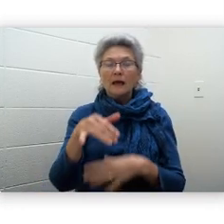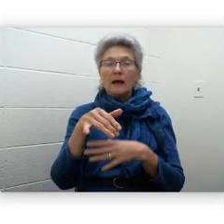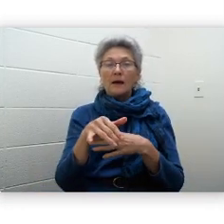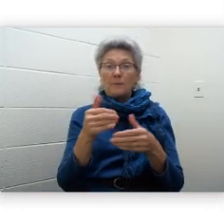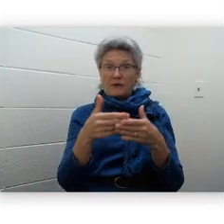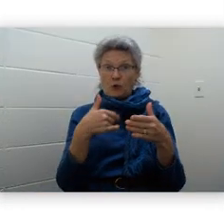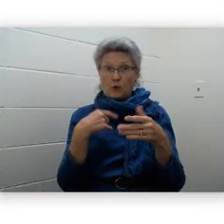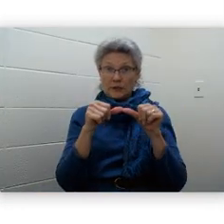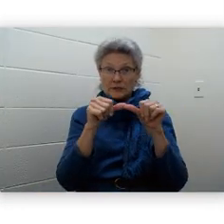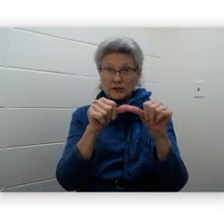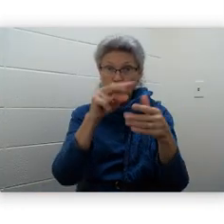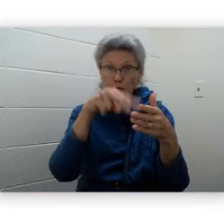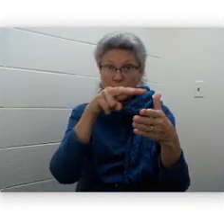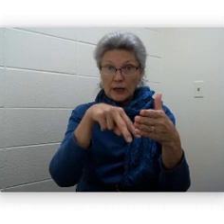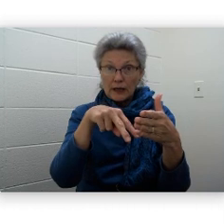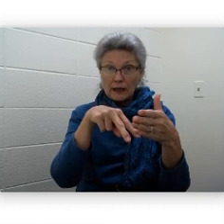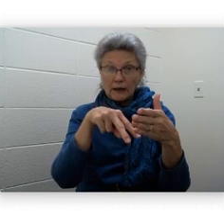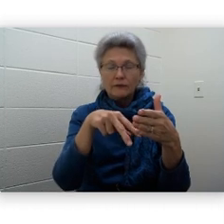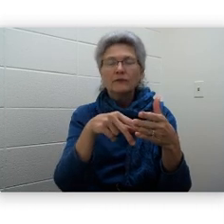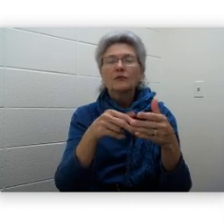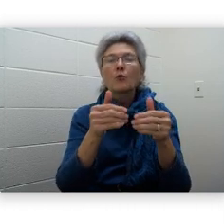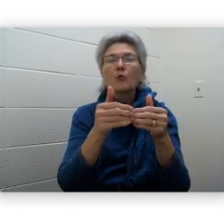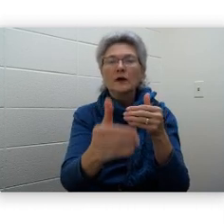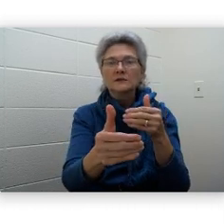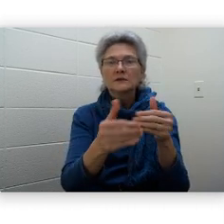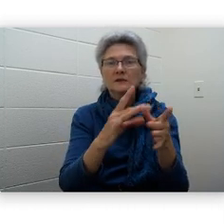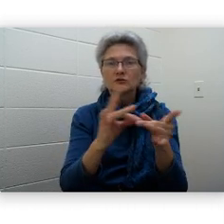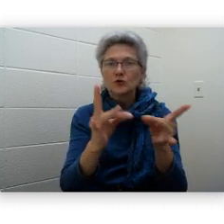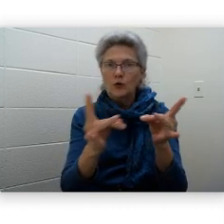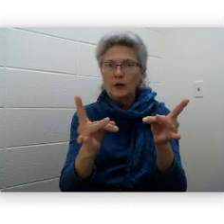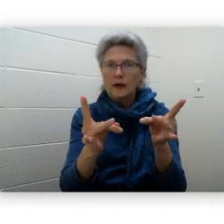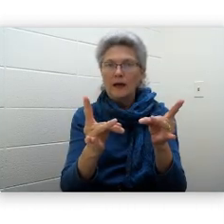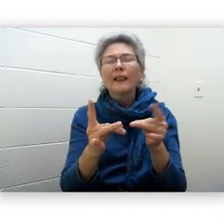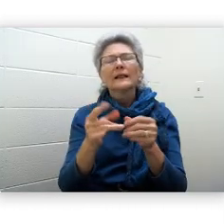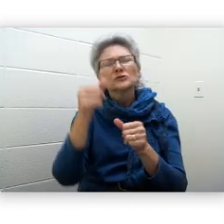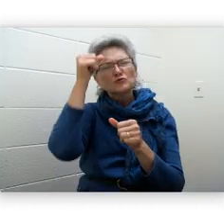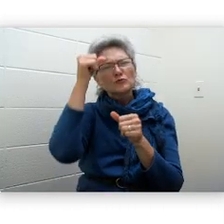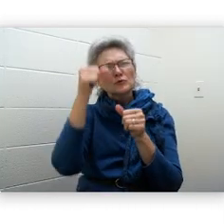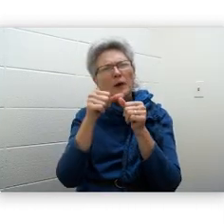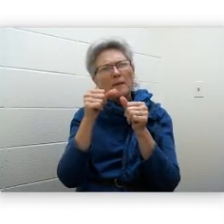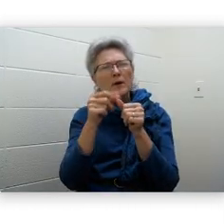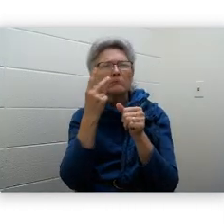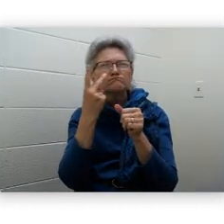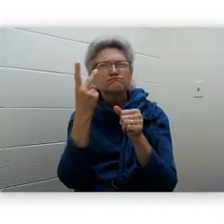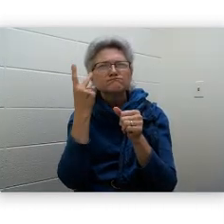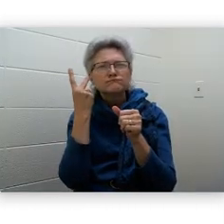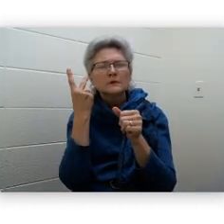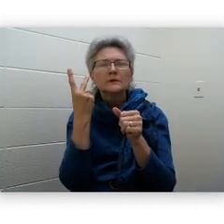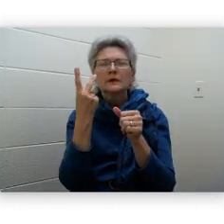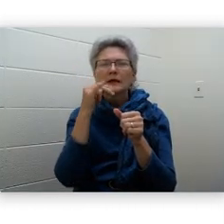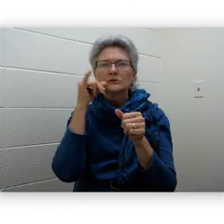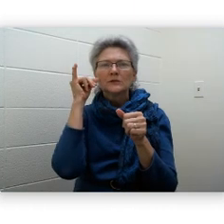Before we continue reading the last half of our text, let's refresh our memory about what we read